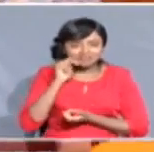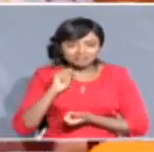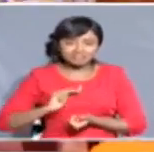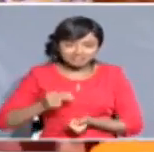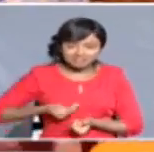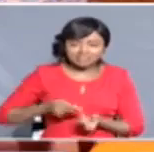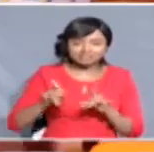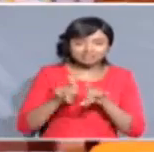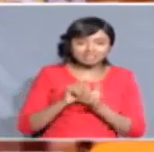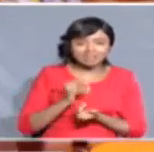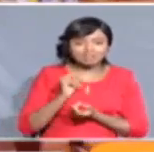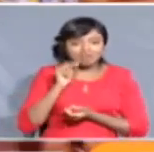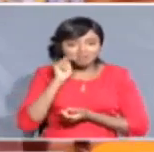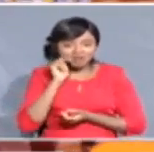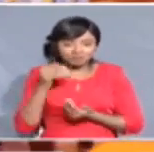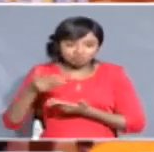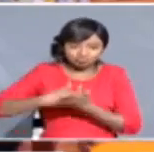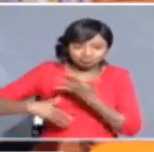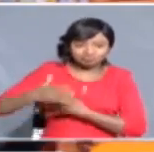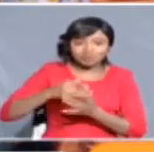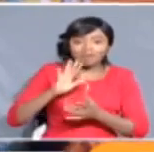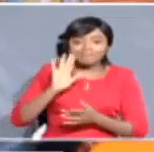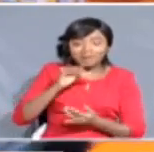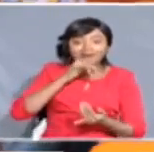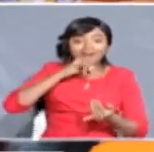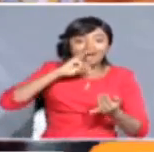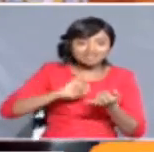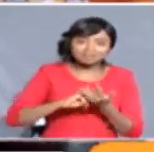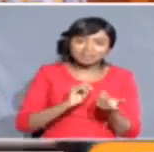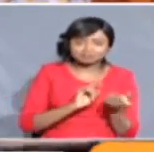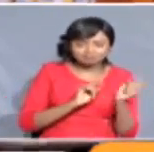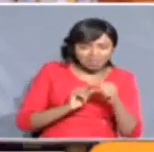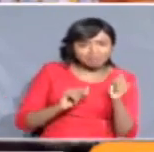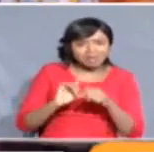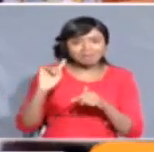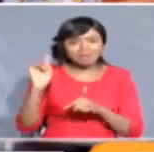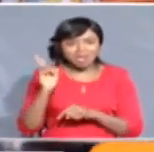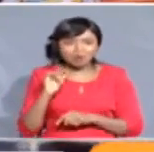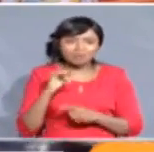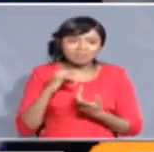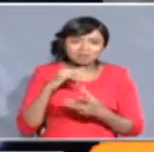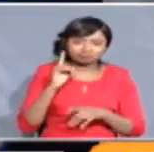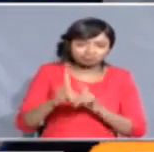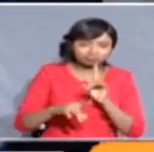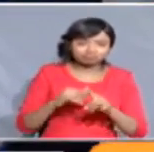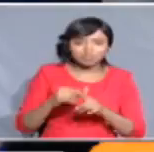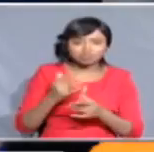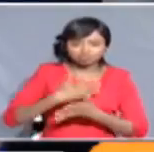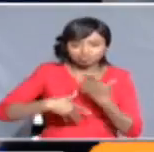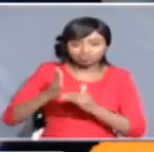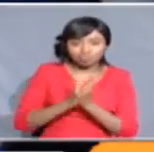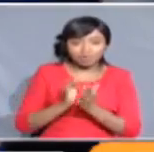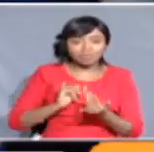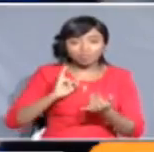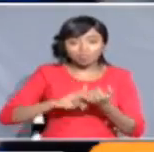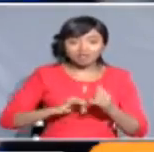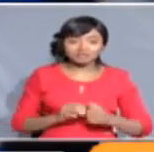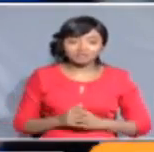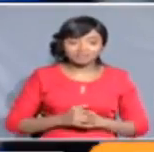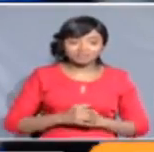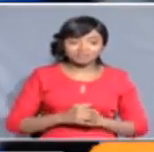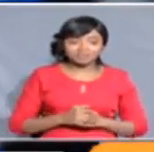Her Zimbabwean husband, Magugu Mabona, frequents Nairobi to spend time with his wife. Sometimes you win